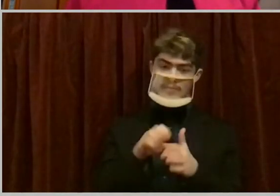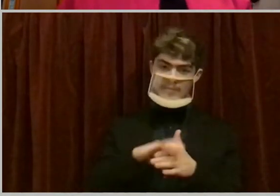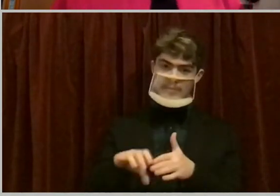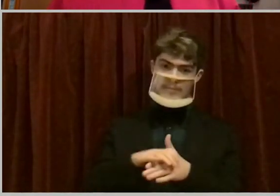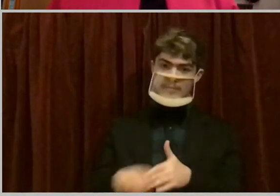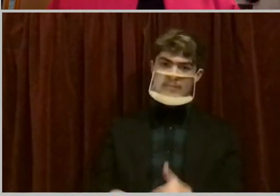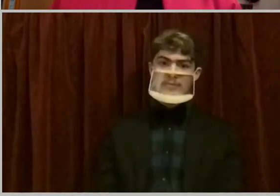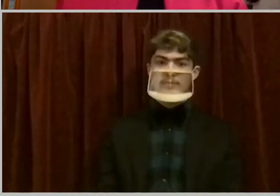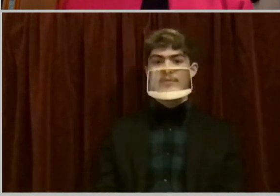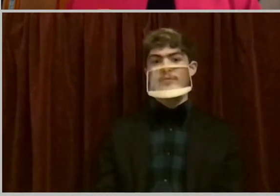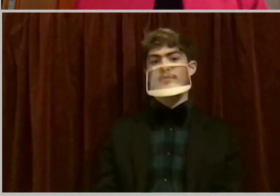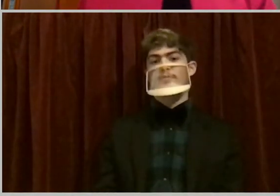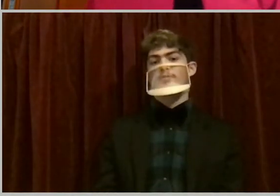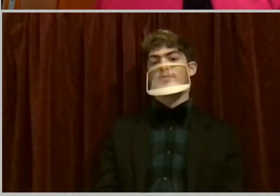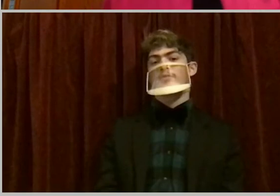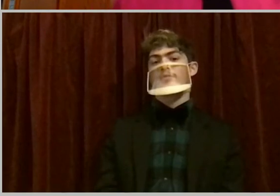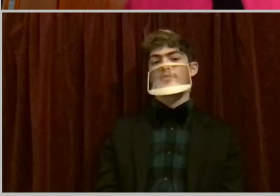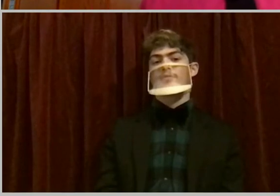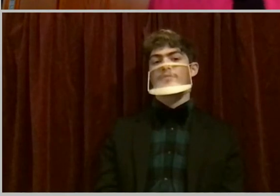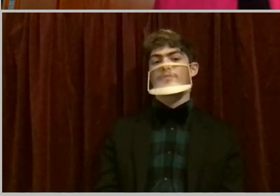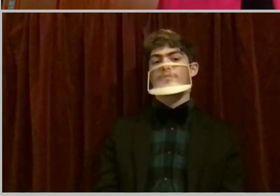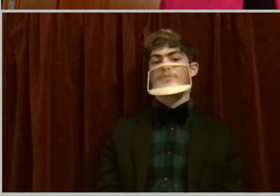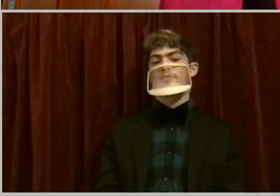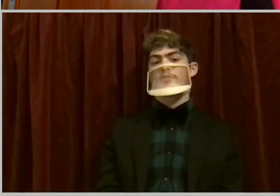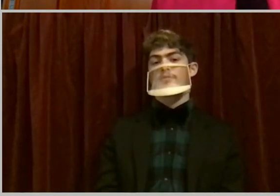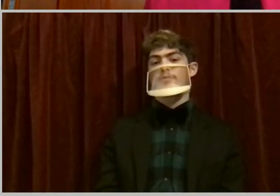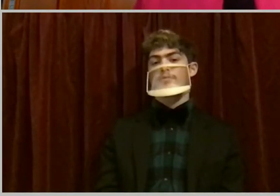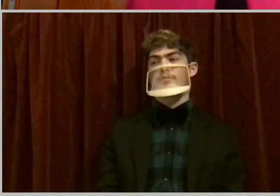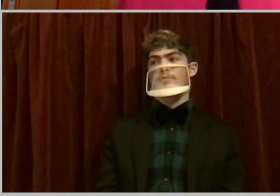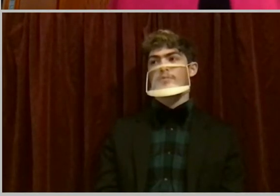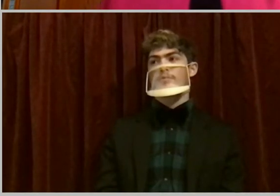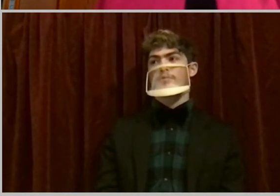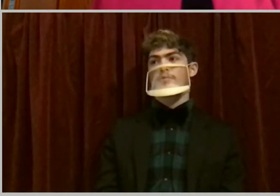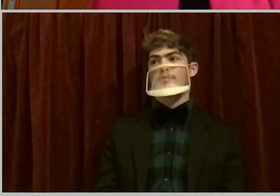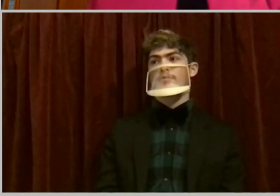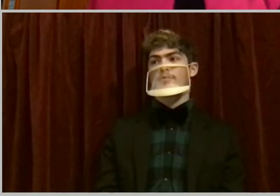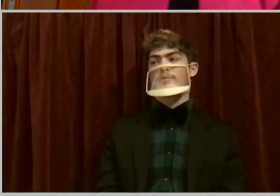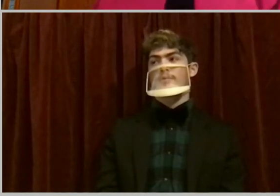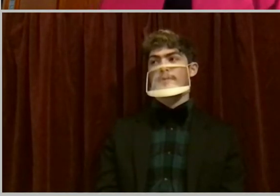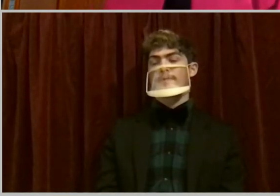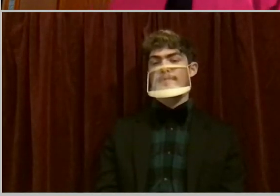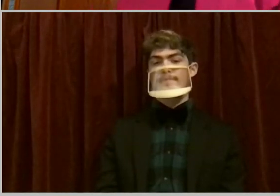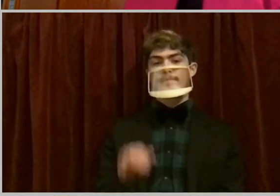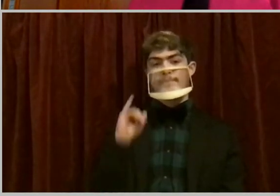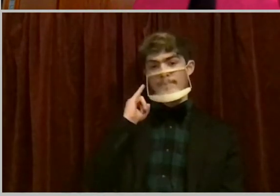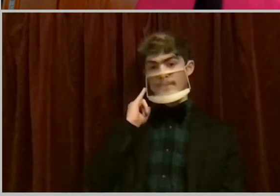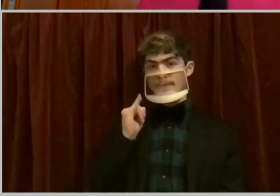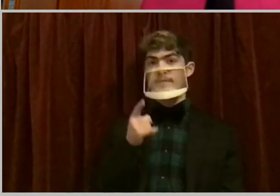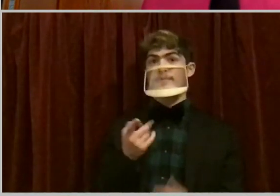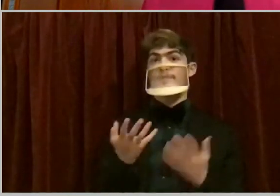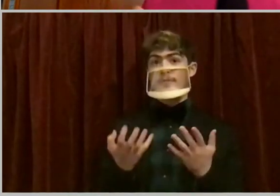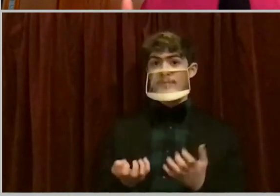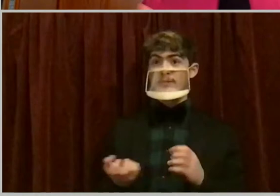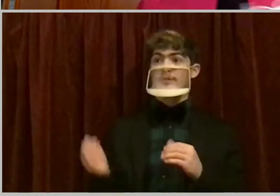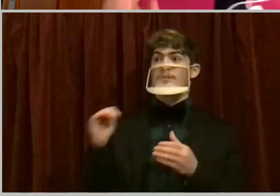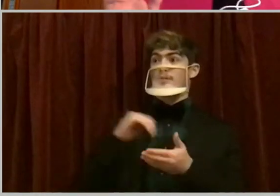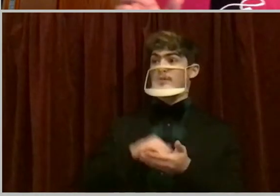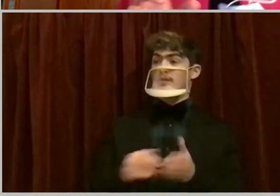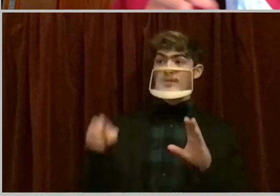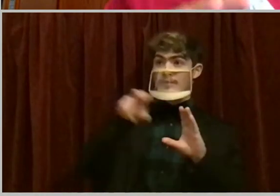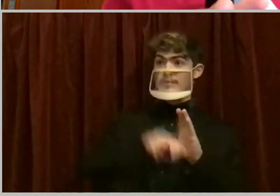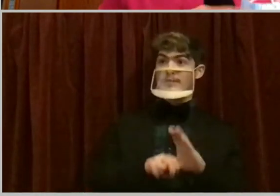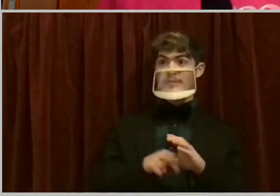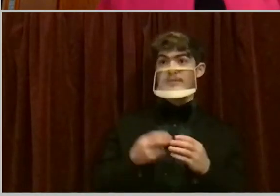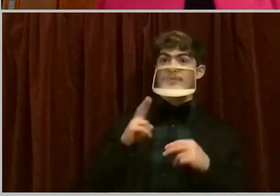before, depending on how you give, whether through snail mail or through Subsplash. And if you're planning to rejoin in person, please just reach